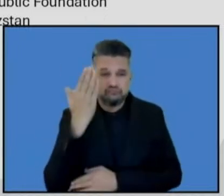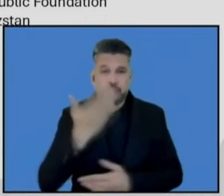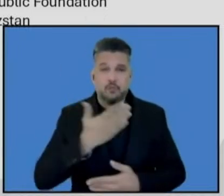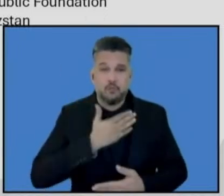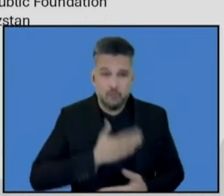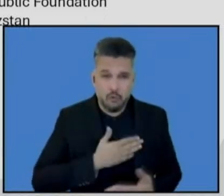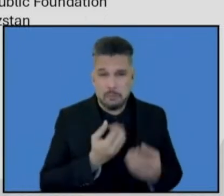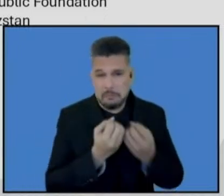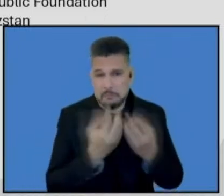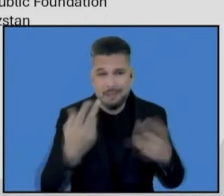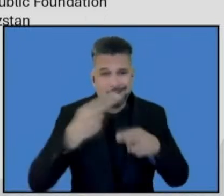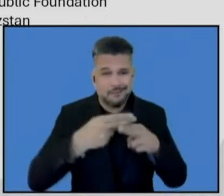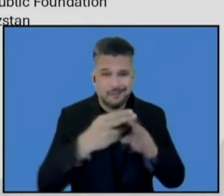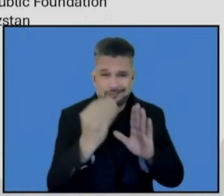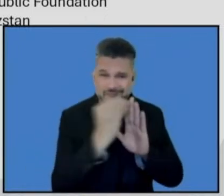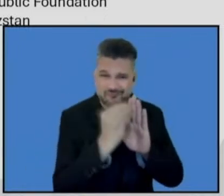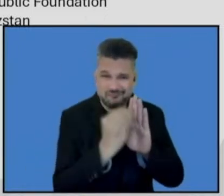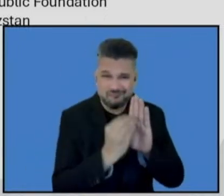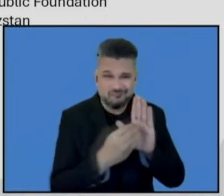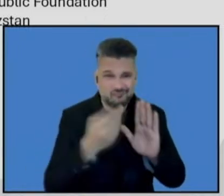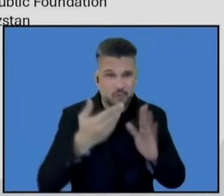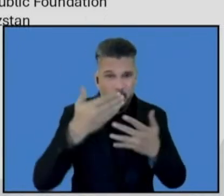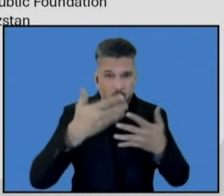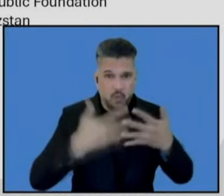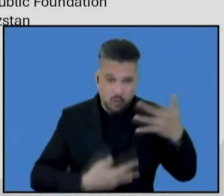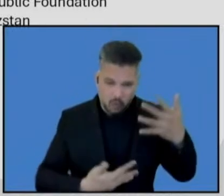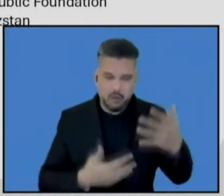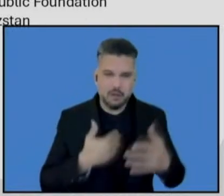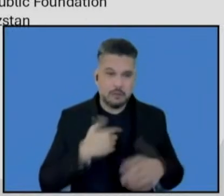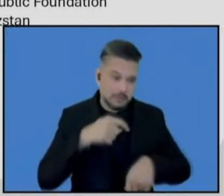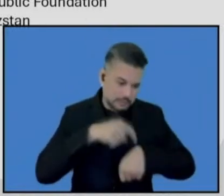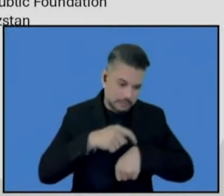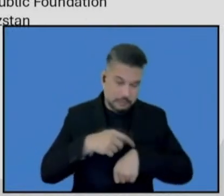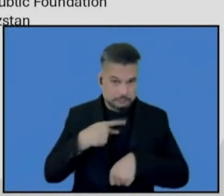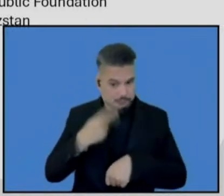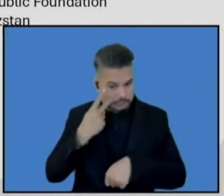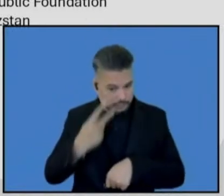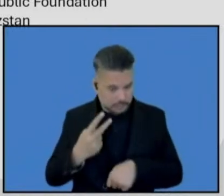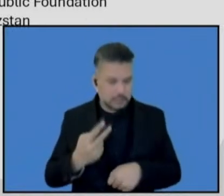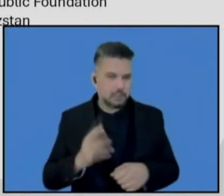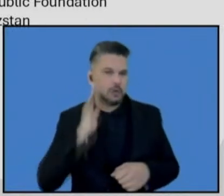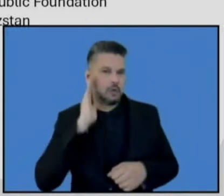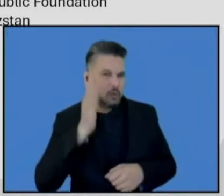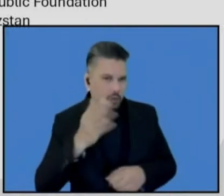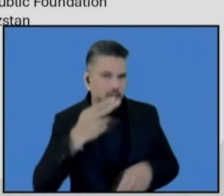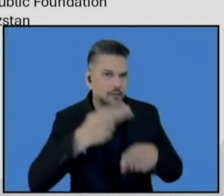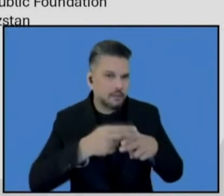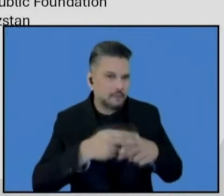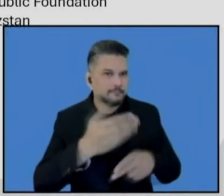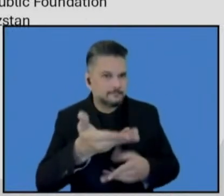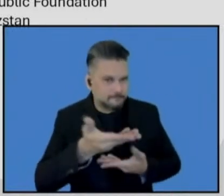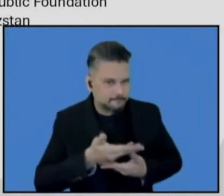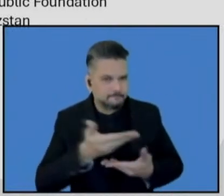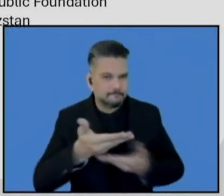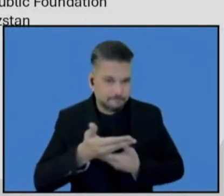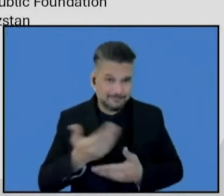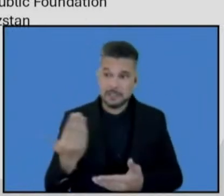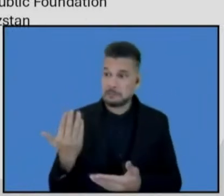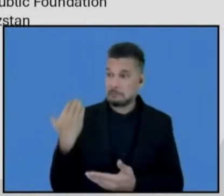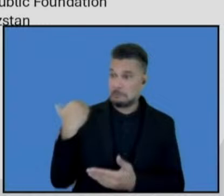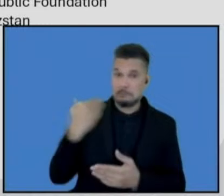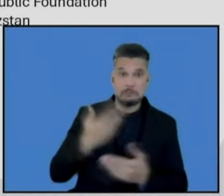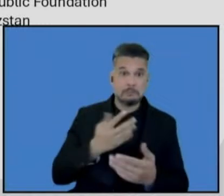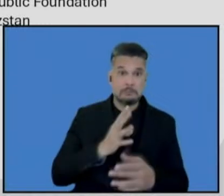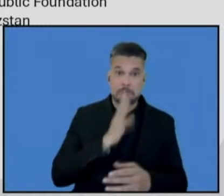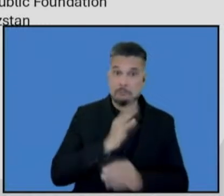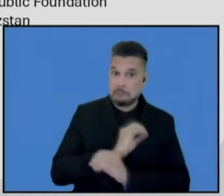will call the stakeholders organization that have not yet spoken. Mr.